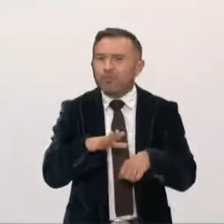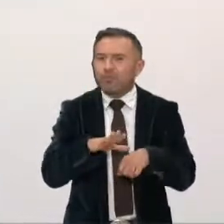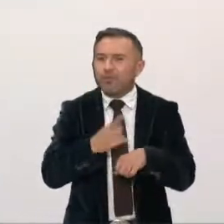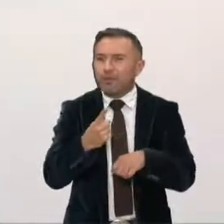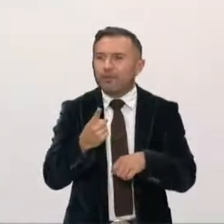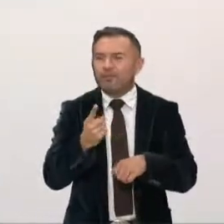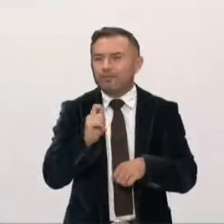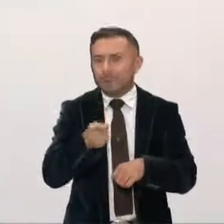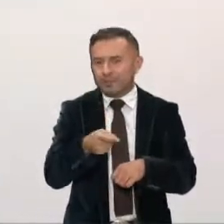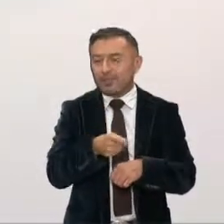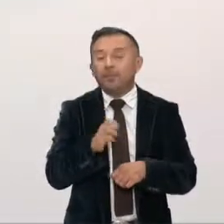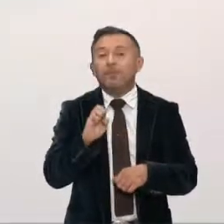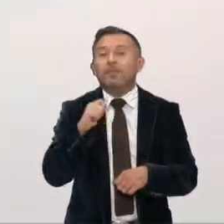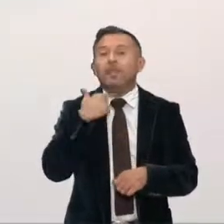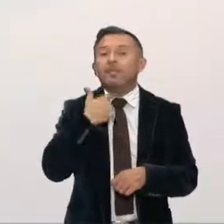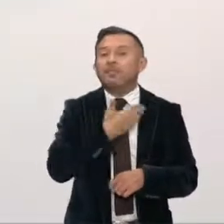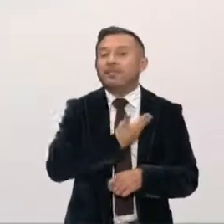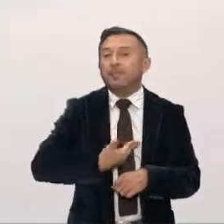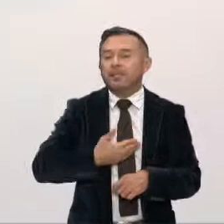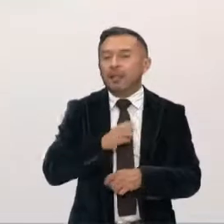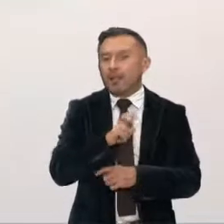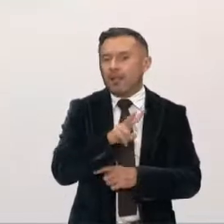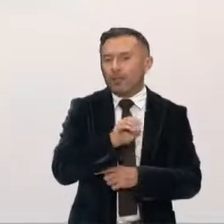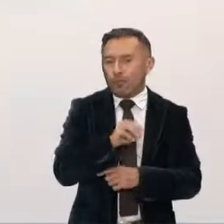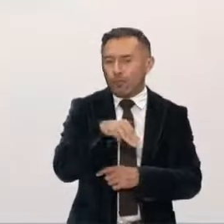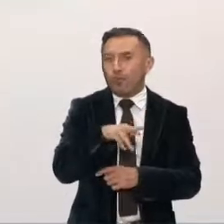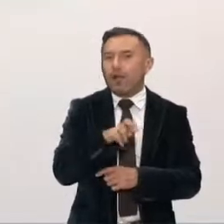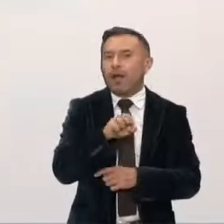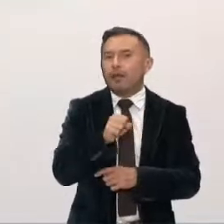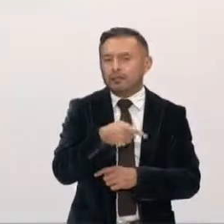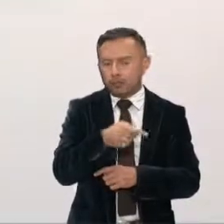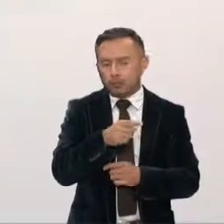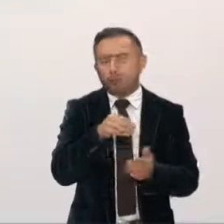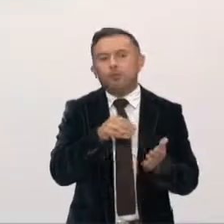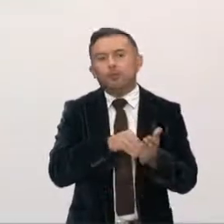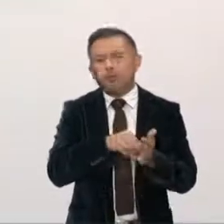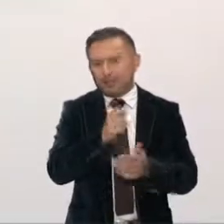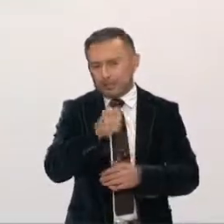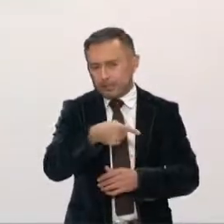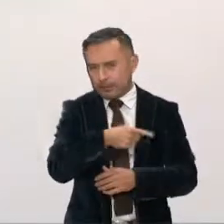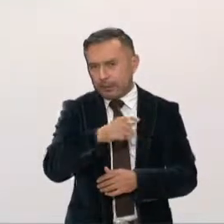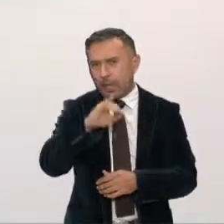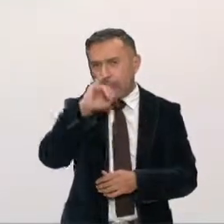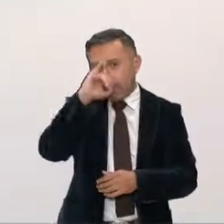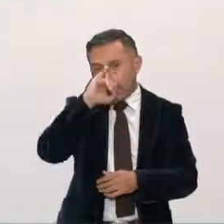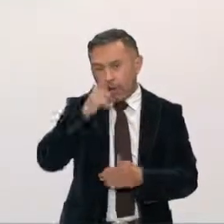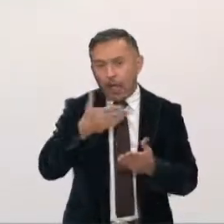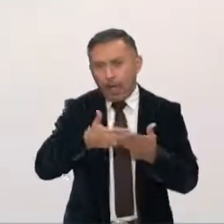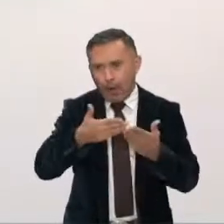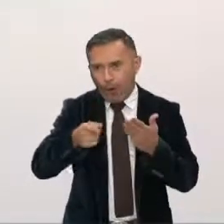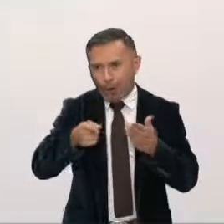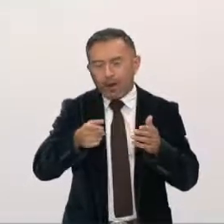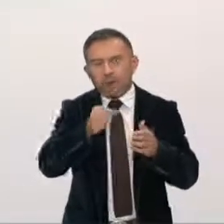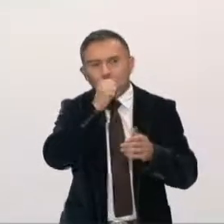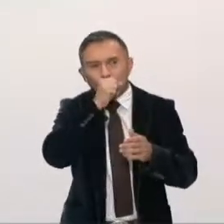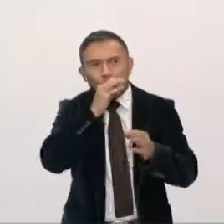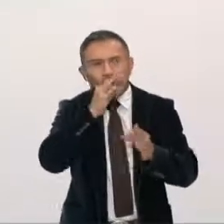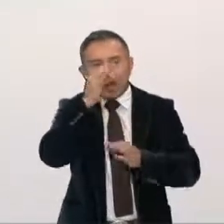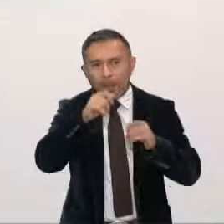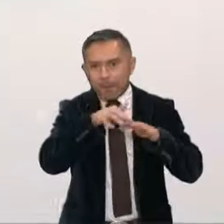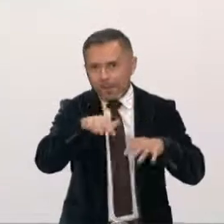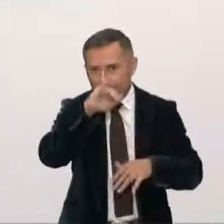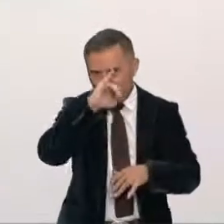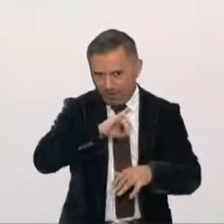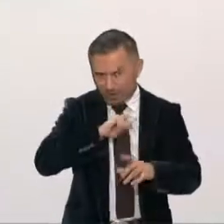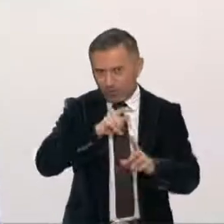interesting because there is this distance between the former President Morales, who is still a political boss and ahead